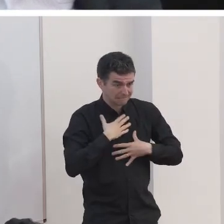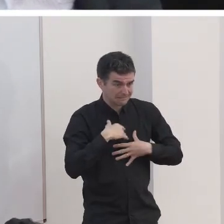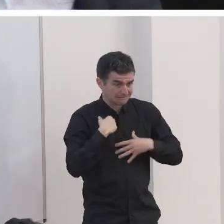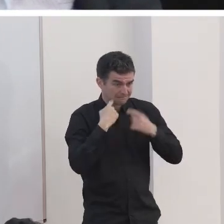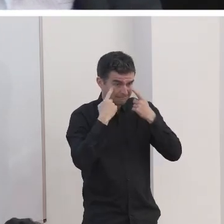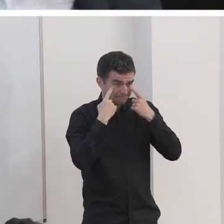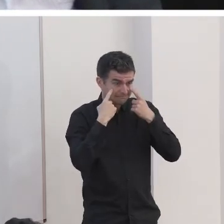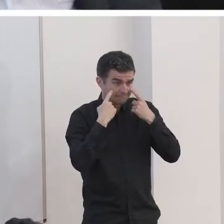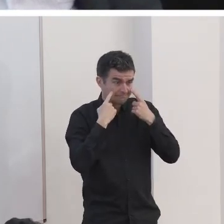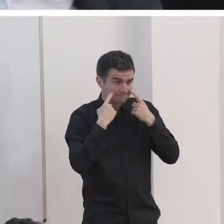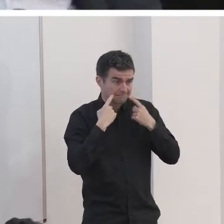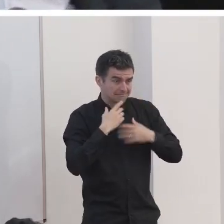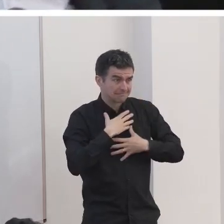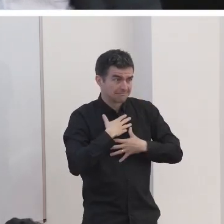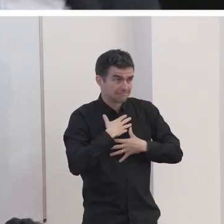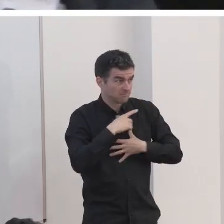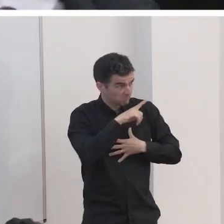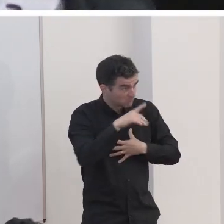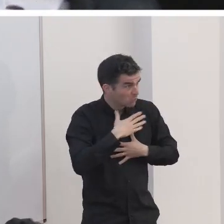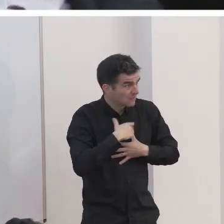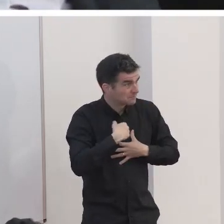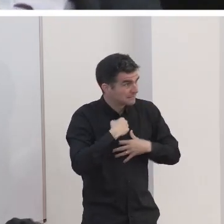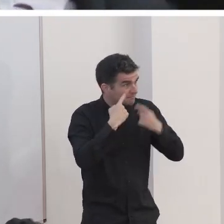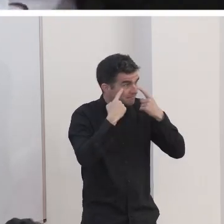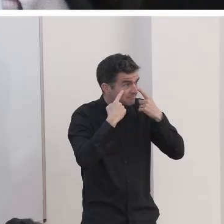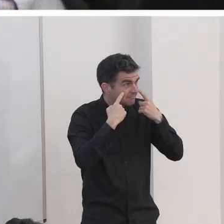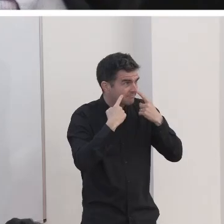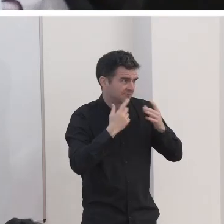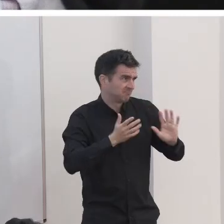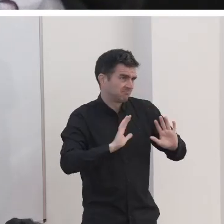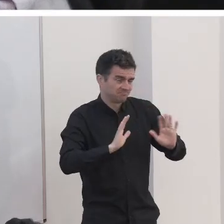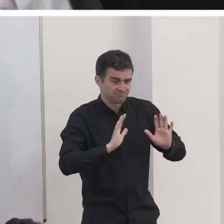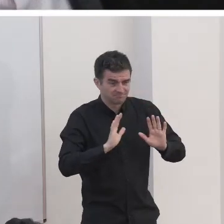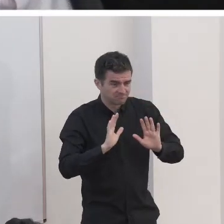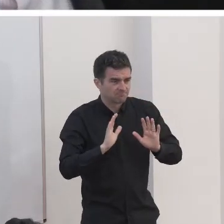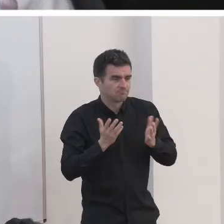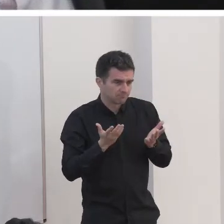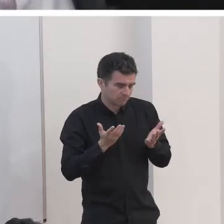my fun fact, right, first. I love exploring, actually, but